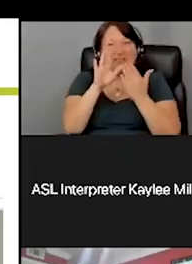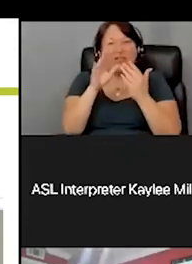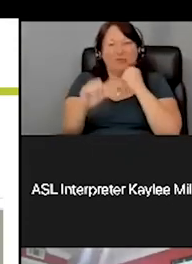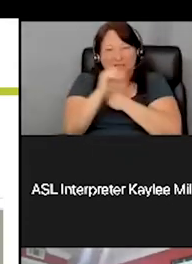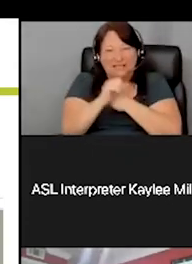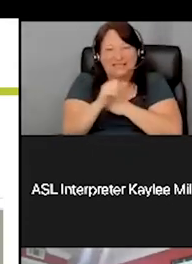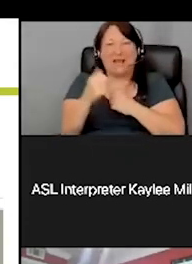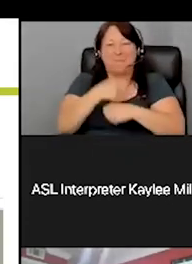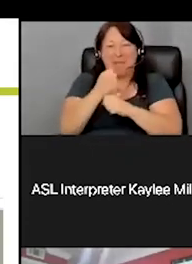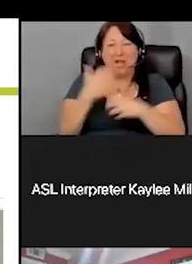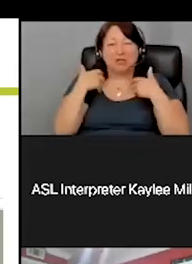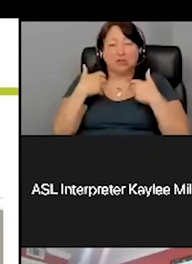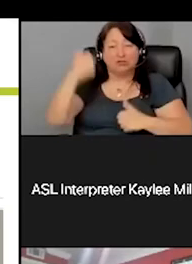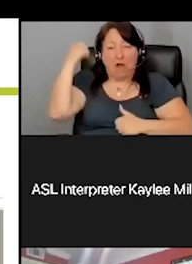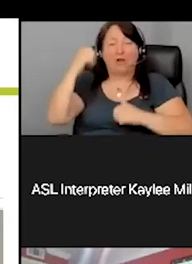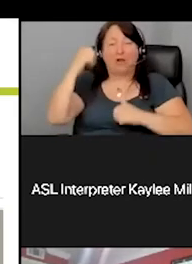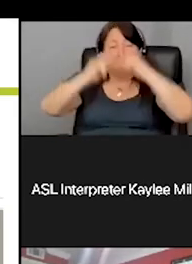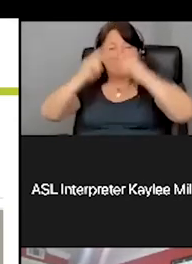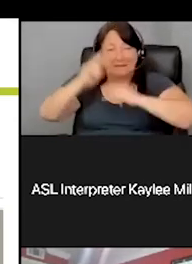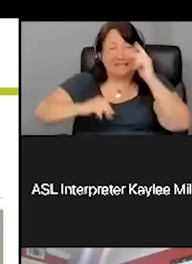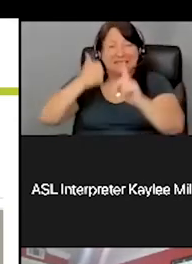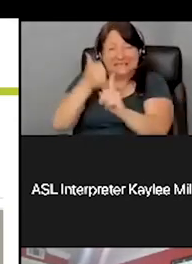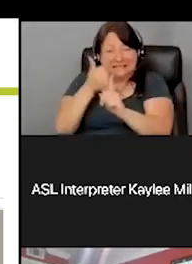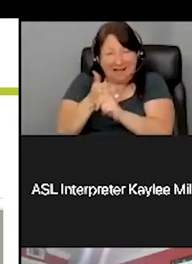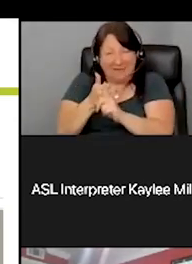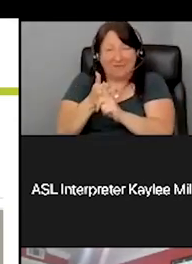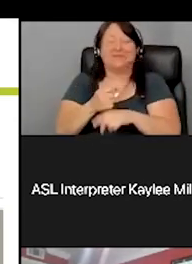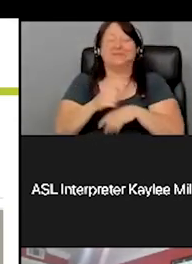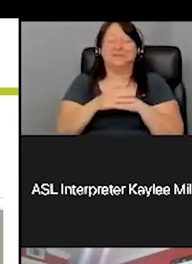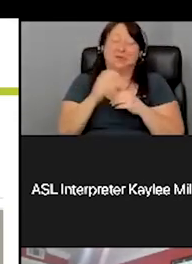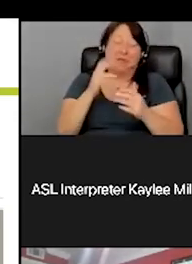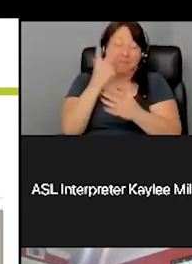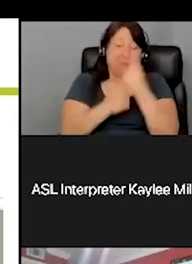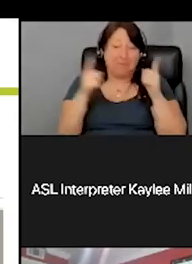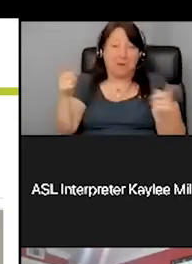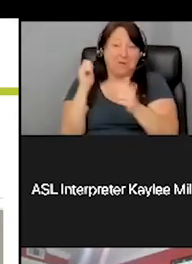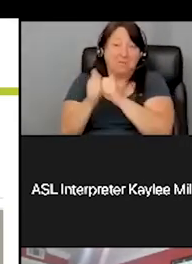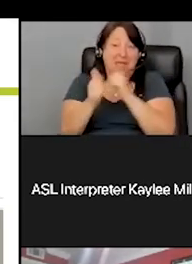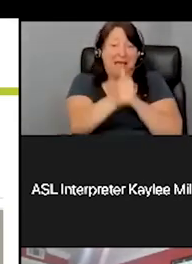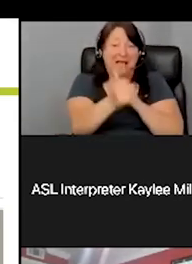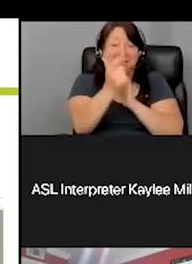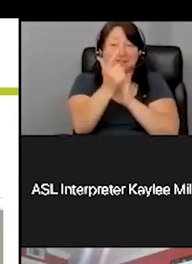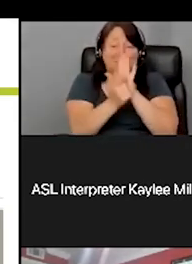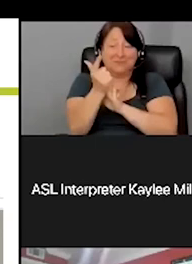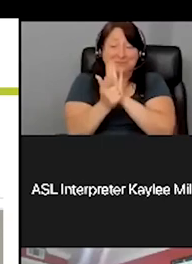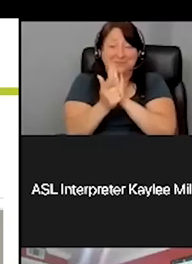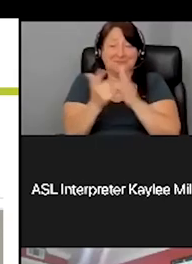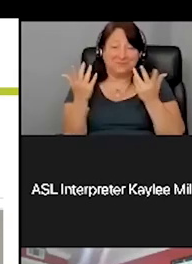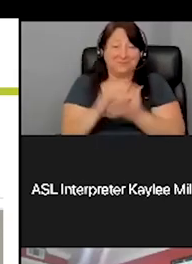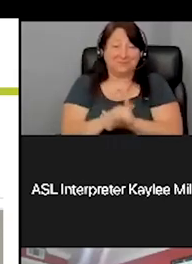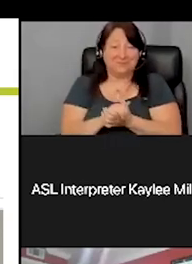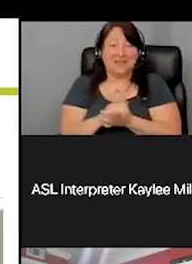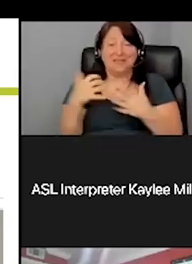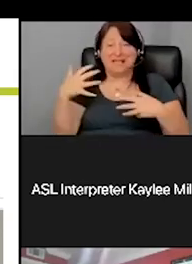passed ordinances in their communities. So that is a summary of really all of